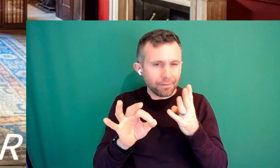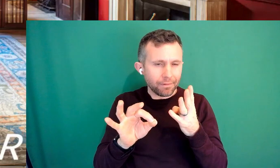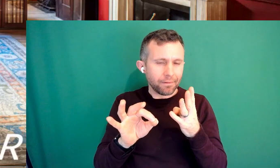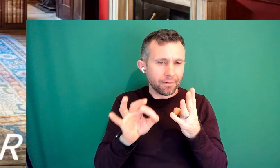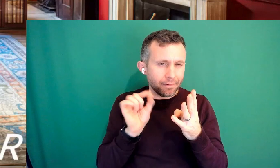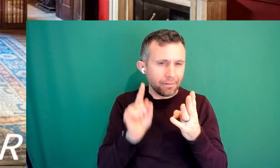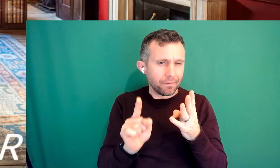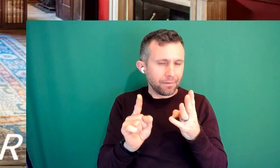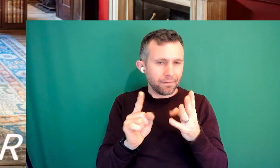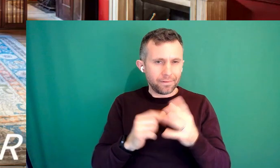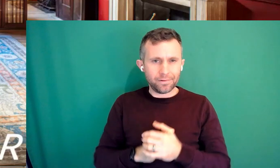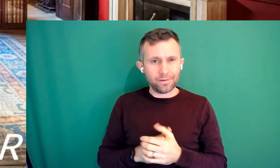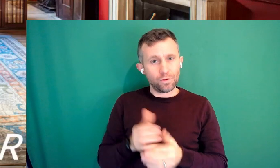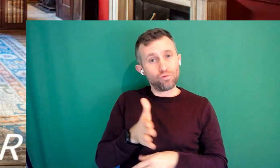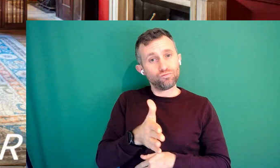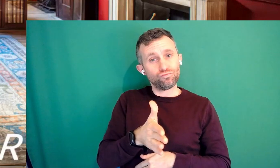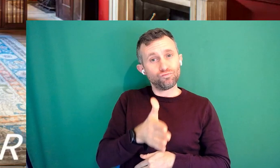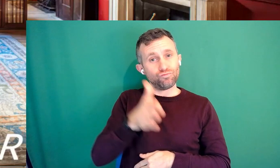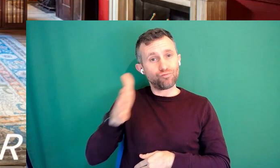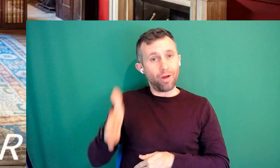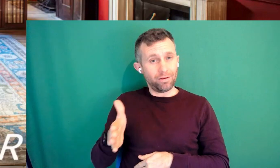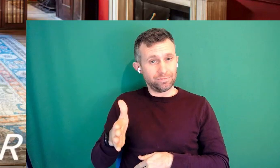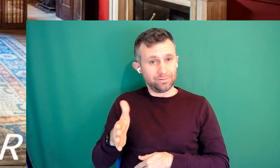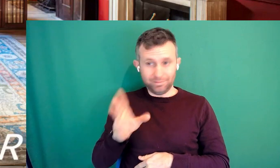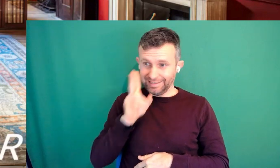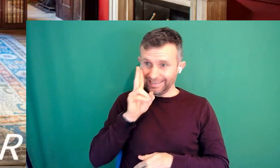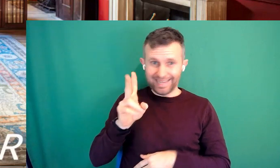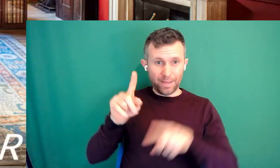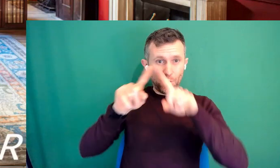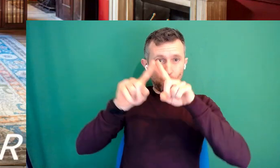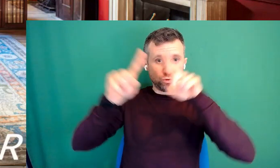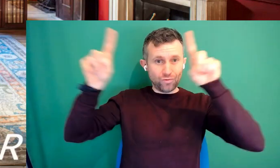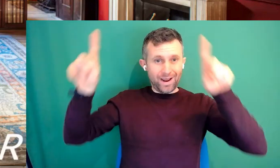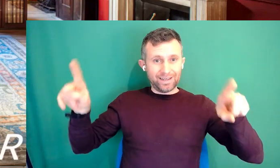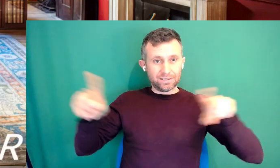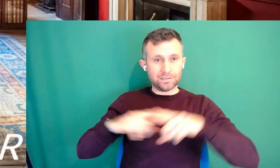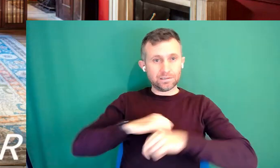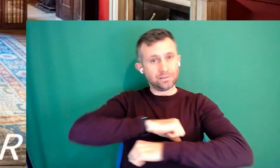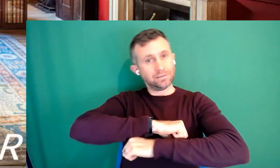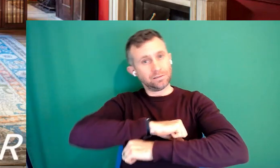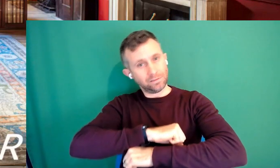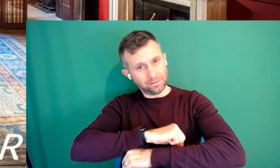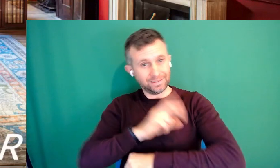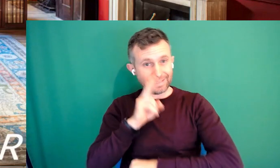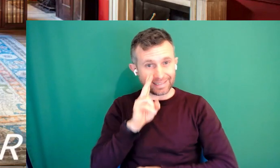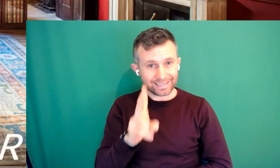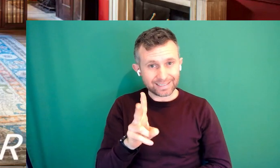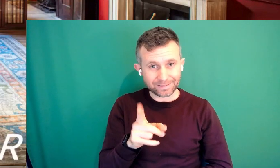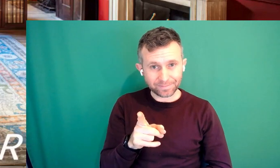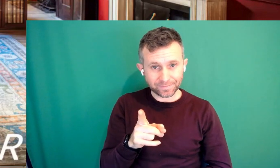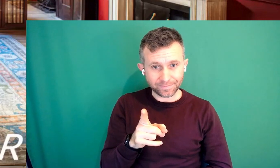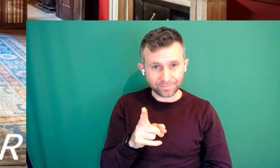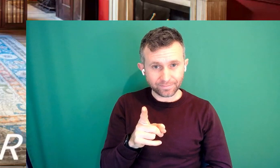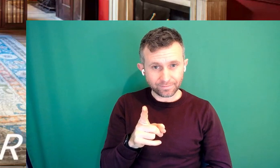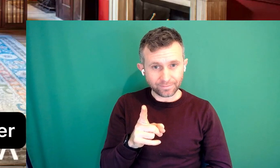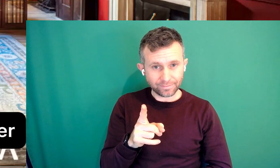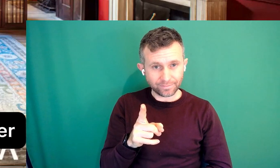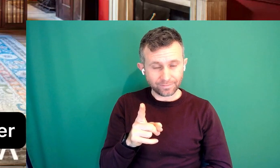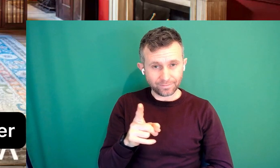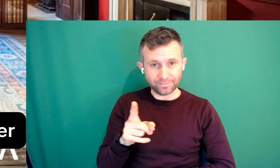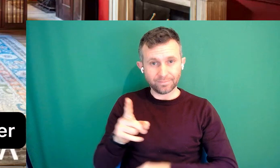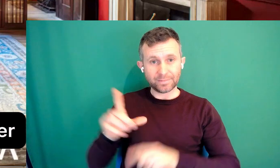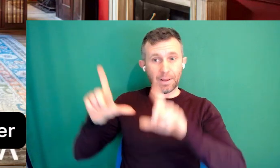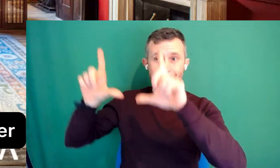behind each other, and the mirrors also create an infinity effect, reflecting endlessly. So the